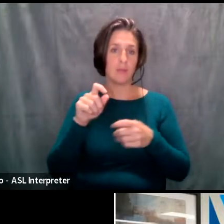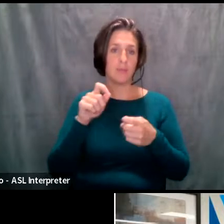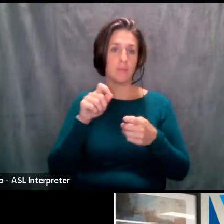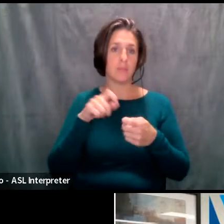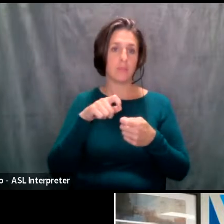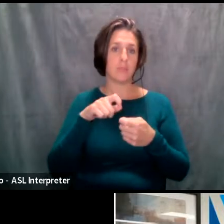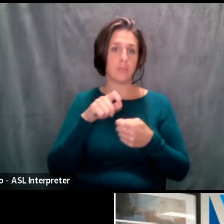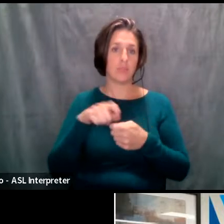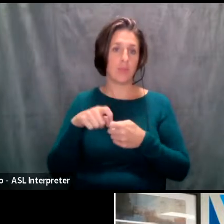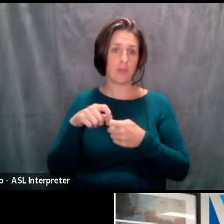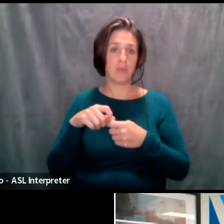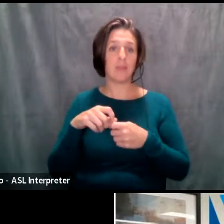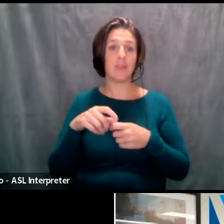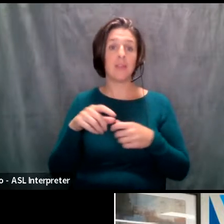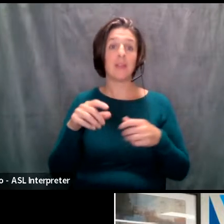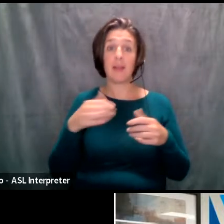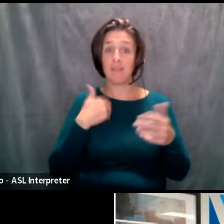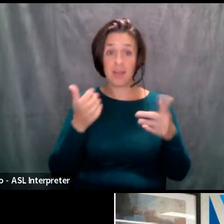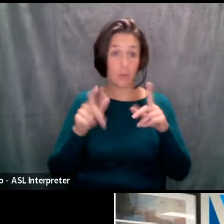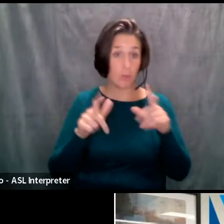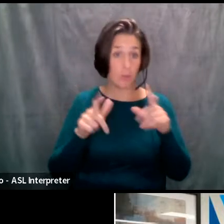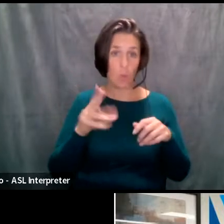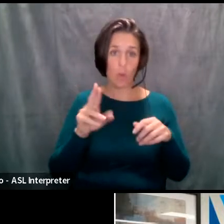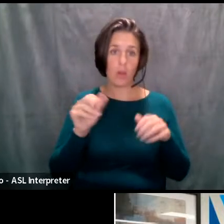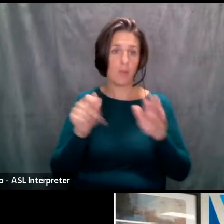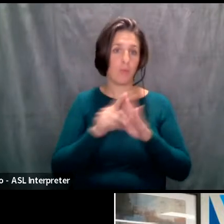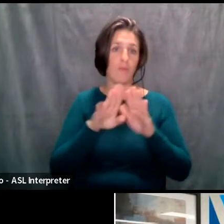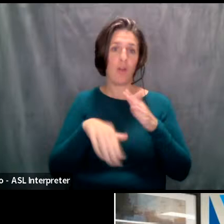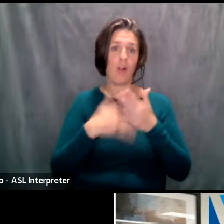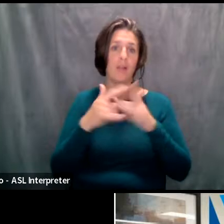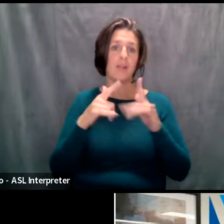can approve them all at once. Okay.